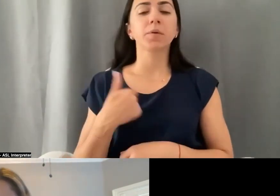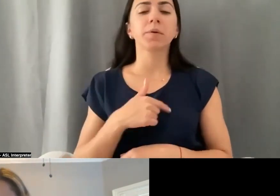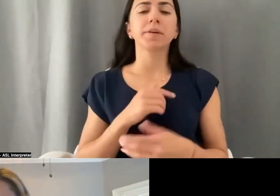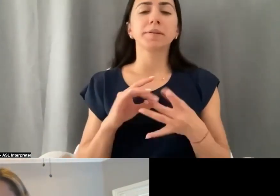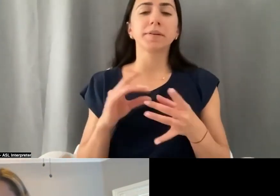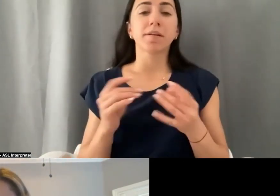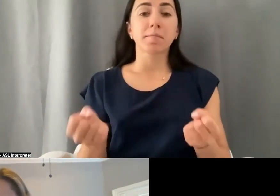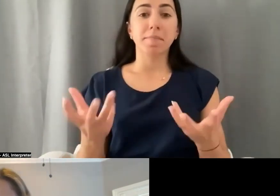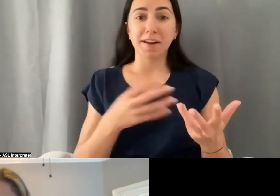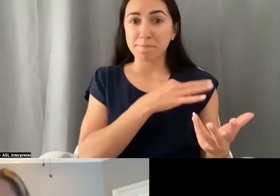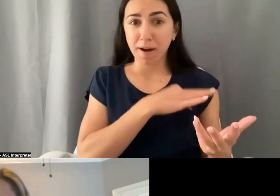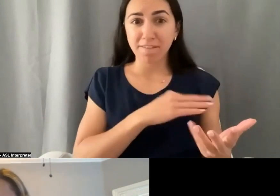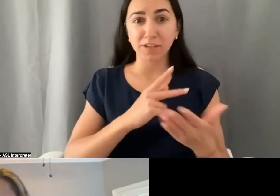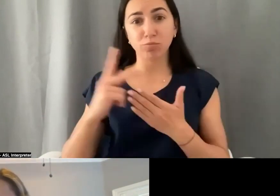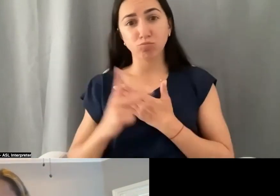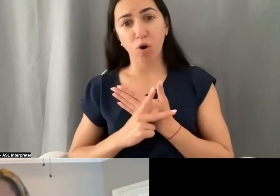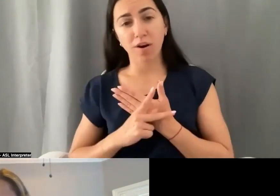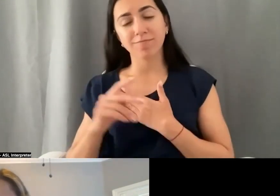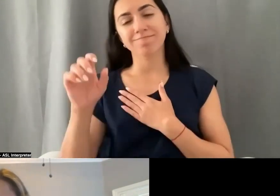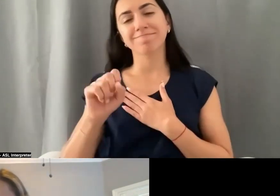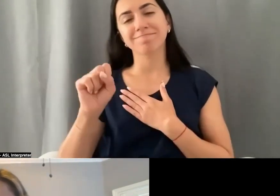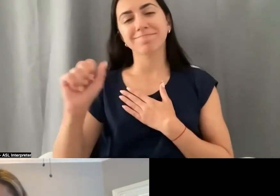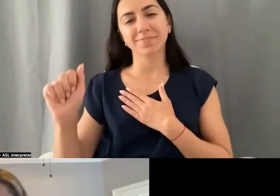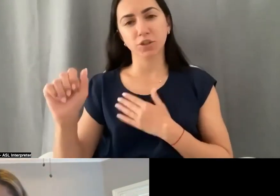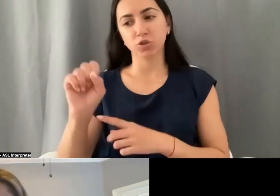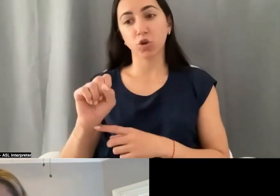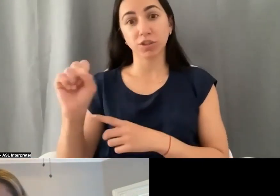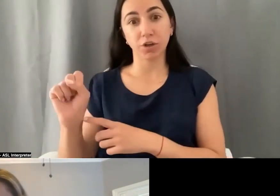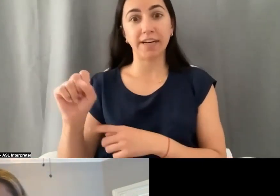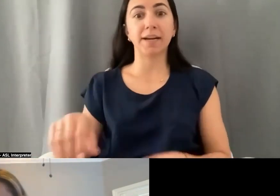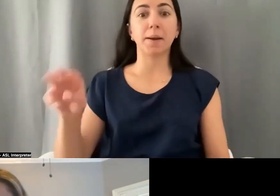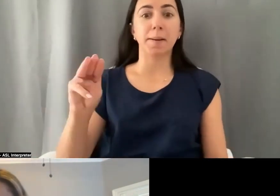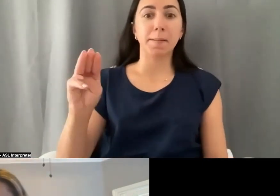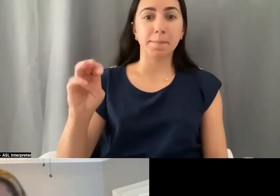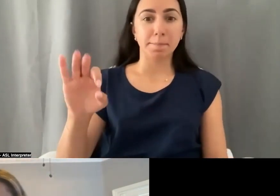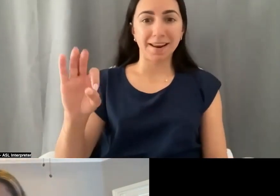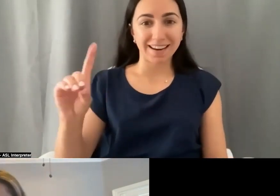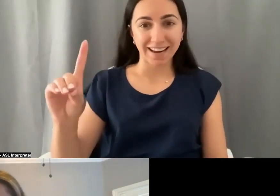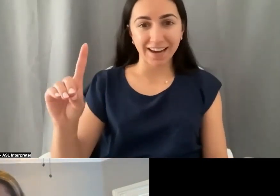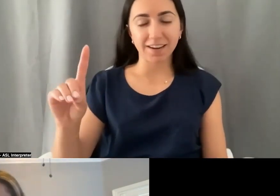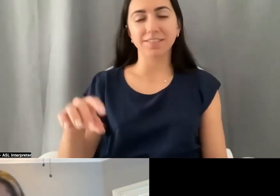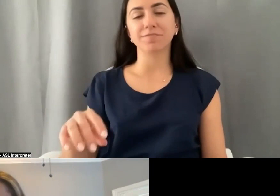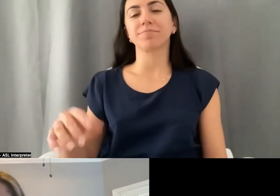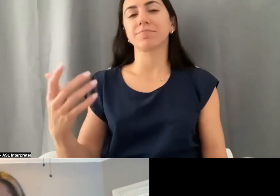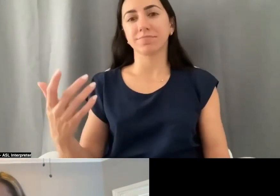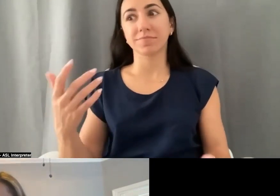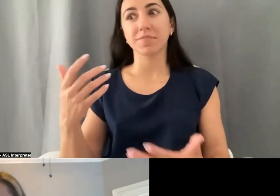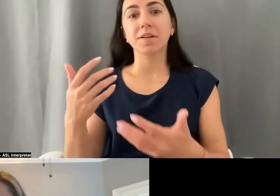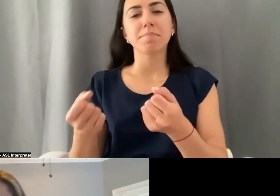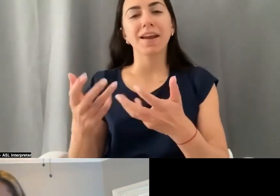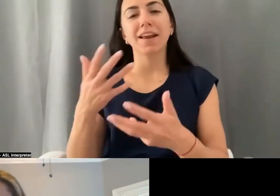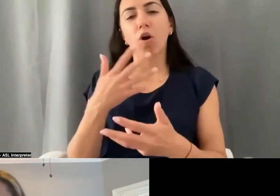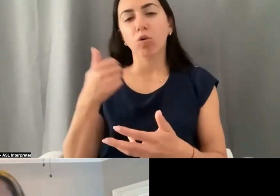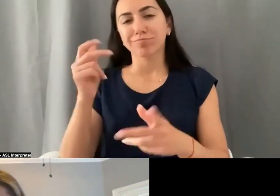these benefits and programs are Social Security and Medicaid, and they are the same types of programs that our elders will